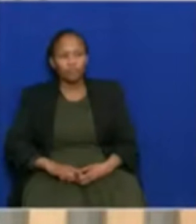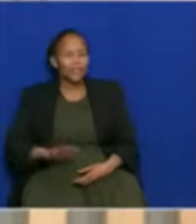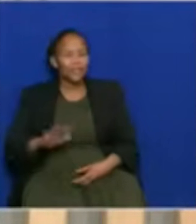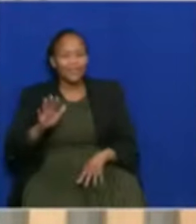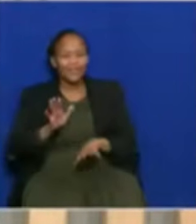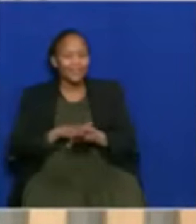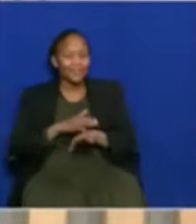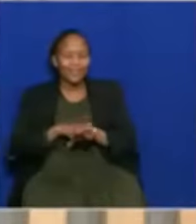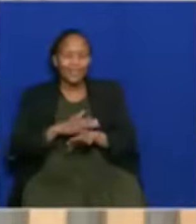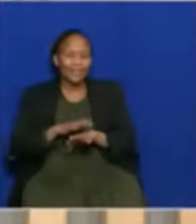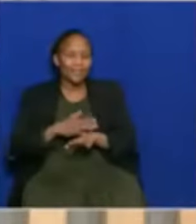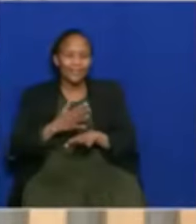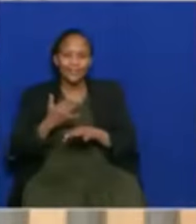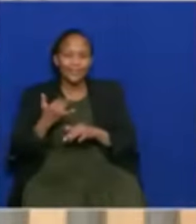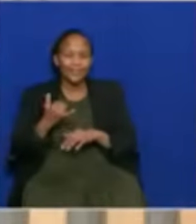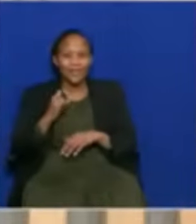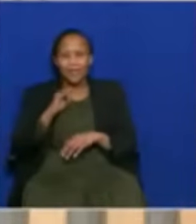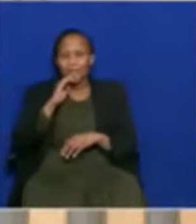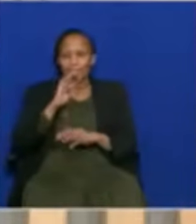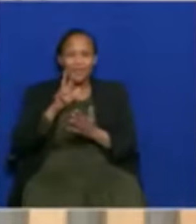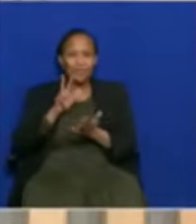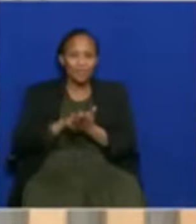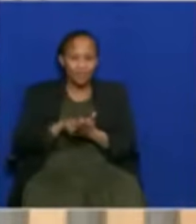the approved selection 7?